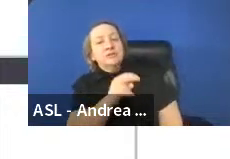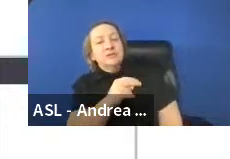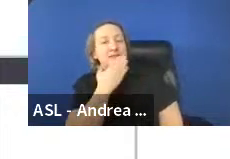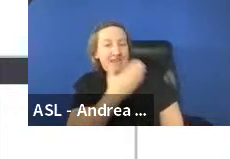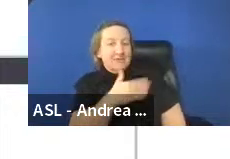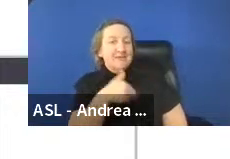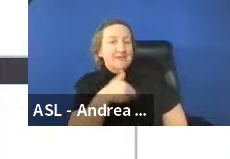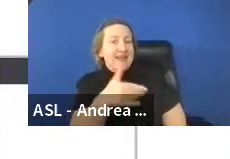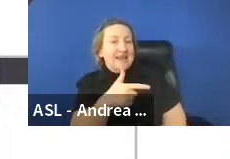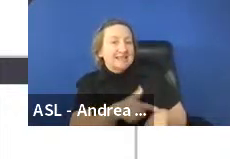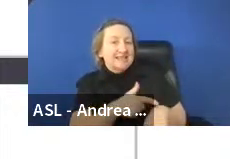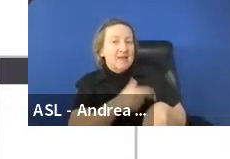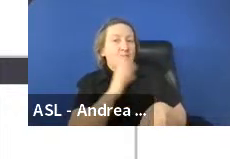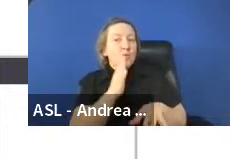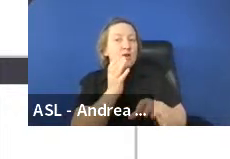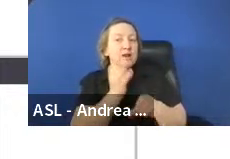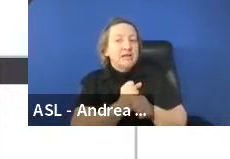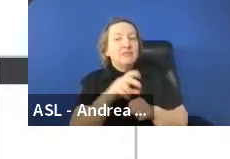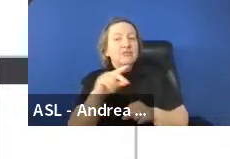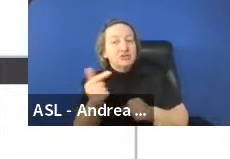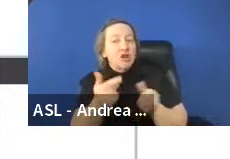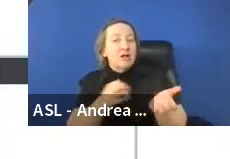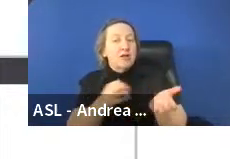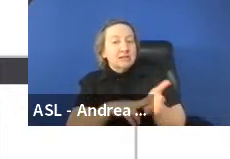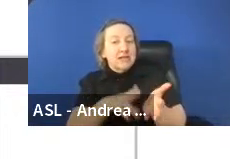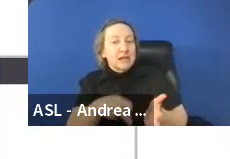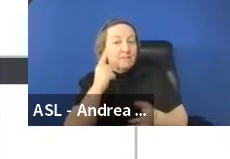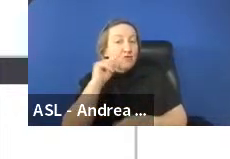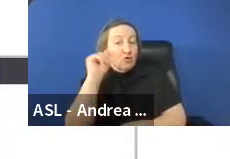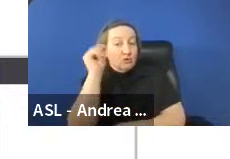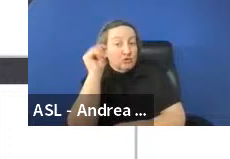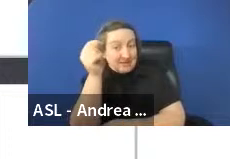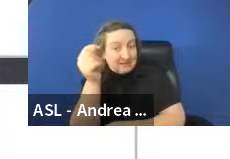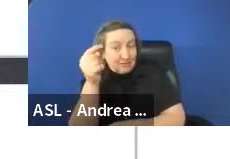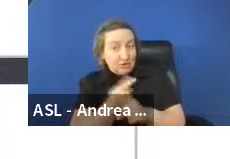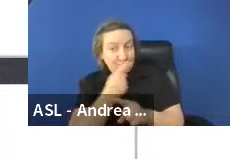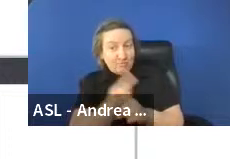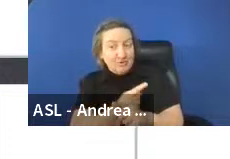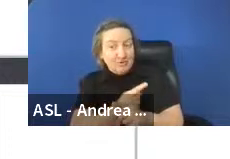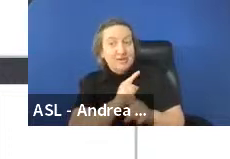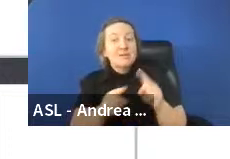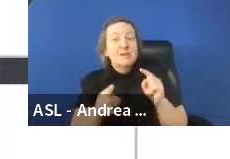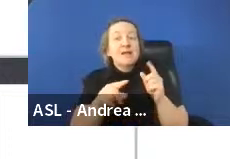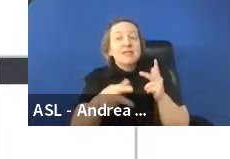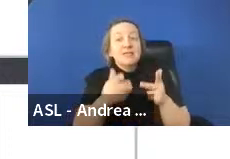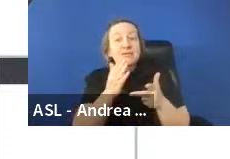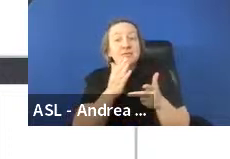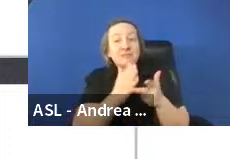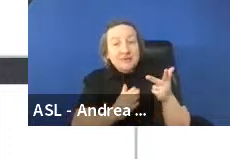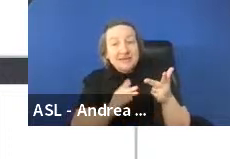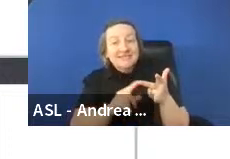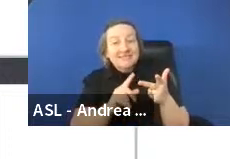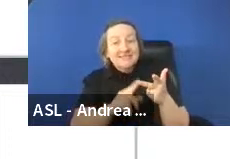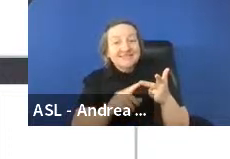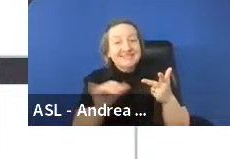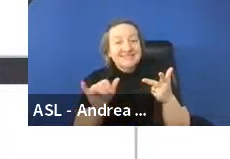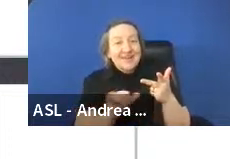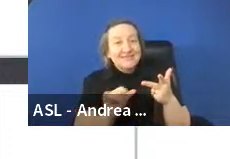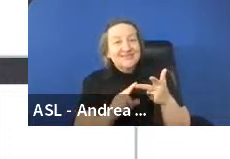get the dog signed up for testimony appropriately. But the third piece of it, I guess, was also